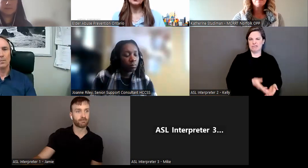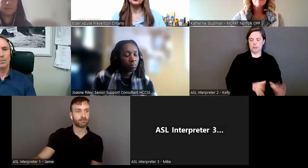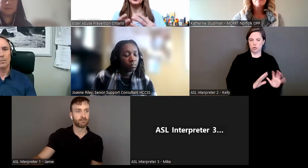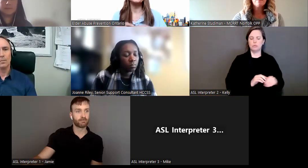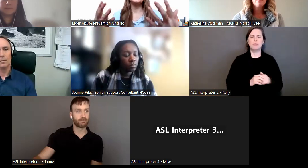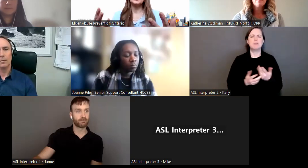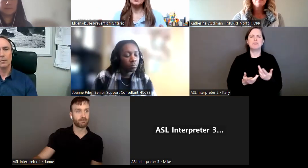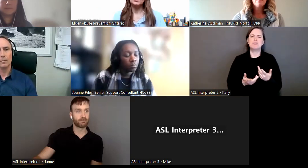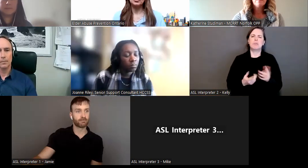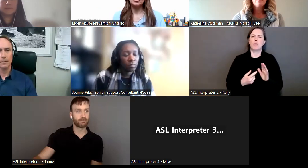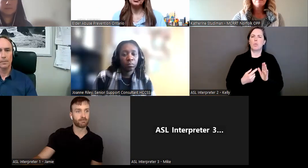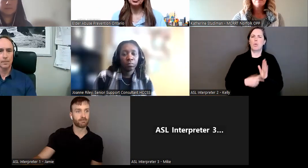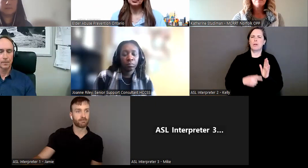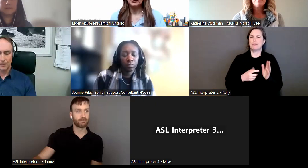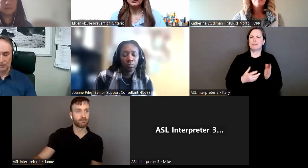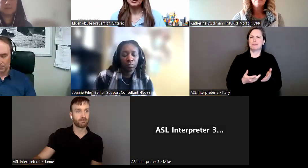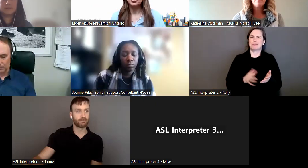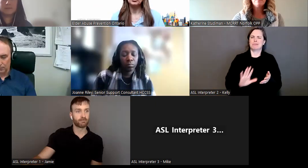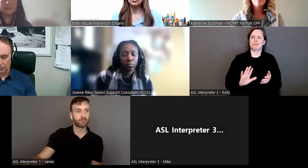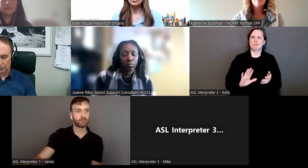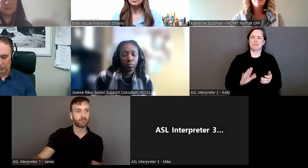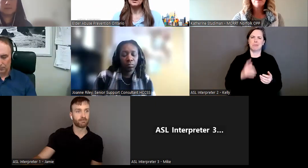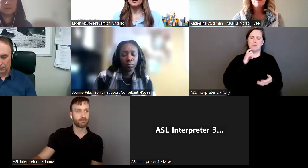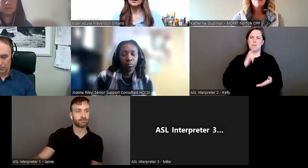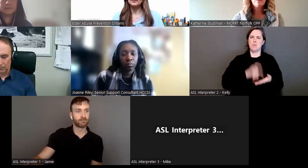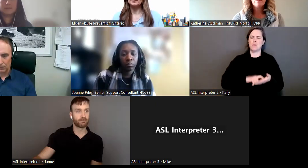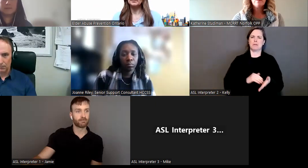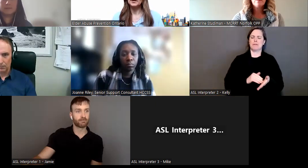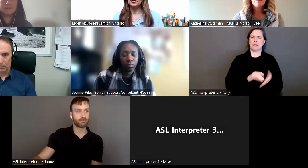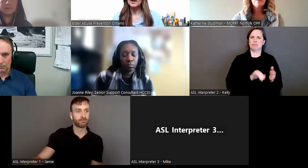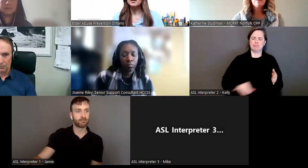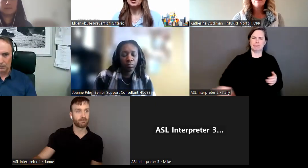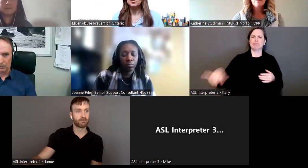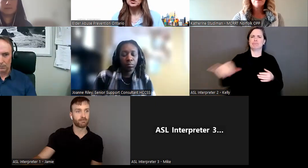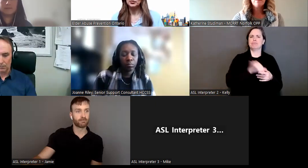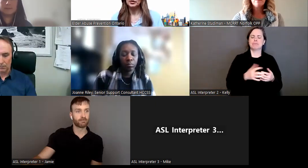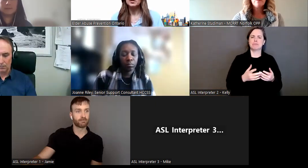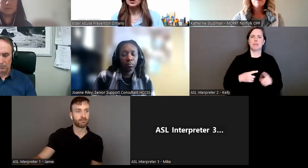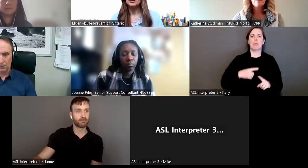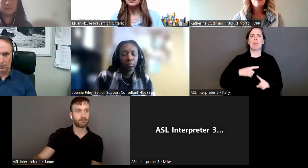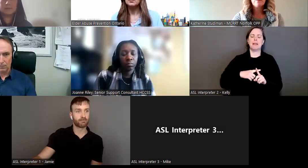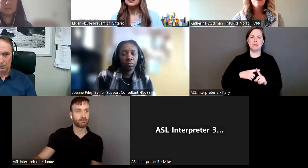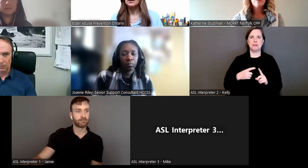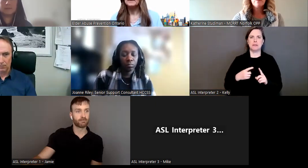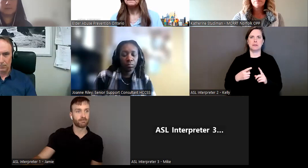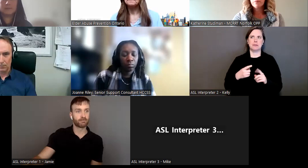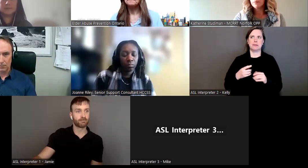seeing? And then how do you see the sort of the future and in your role and your capacity in terms of supporting